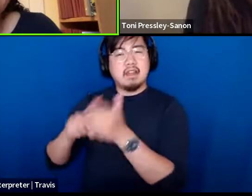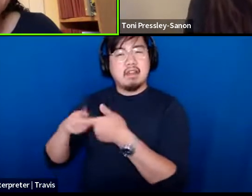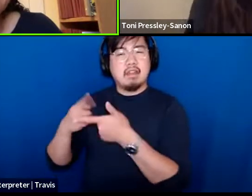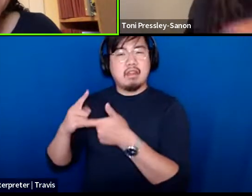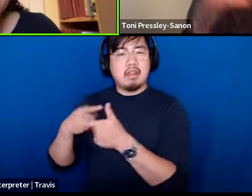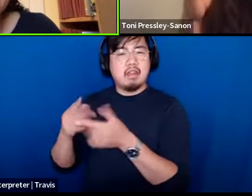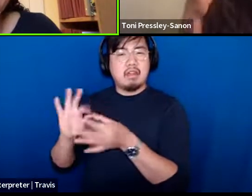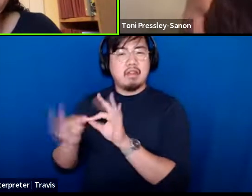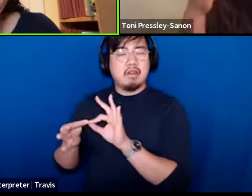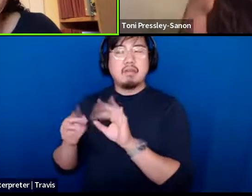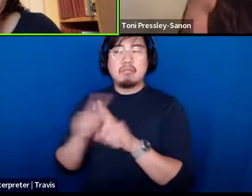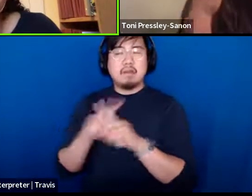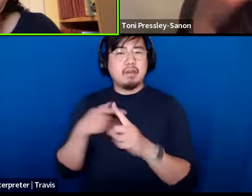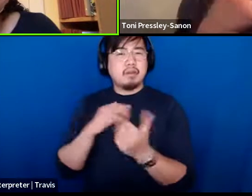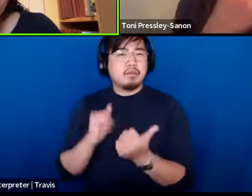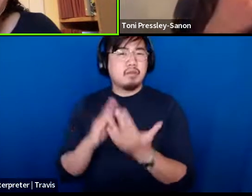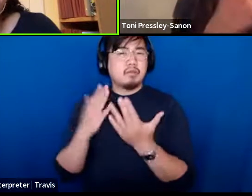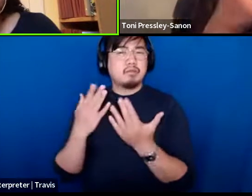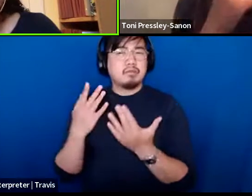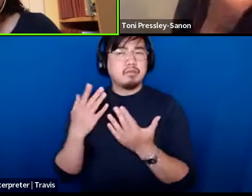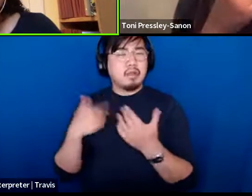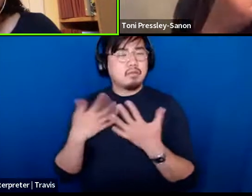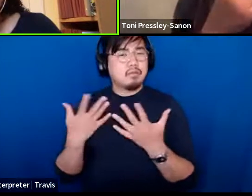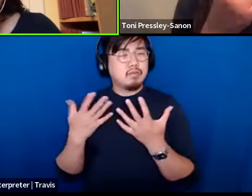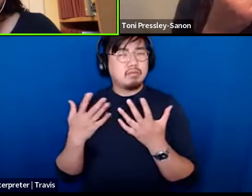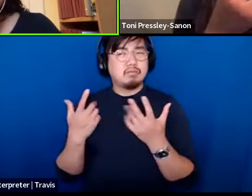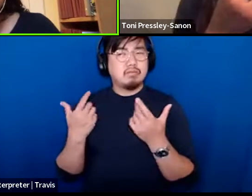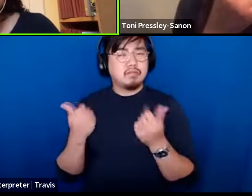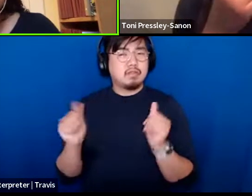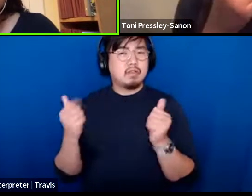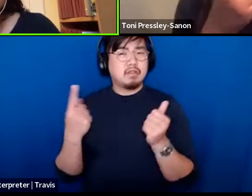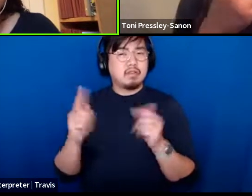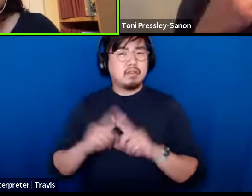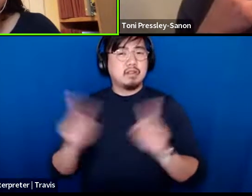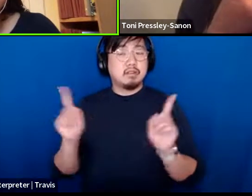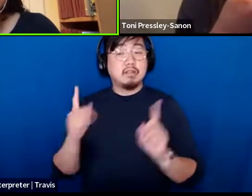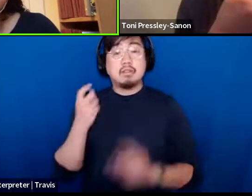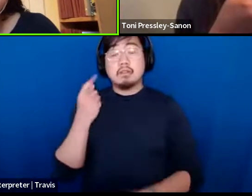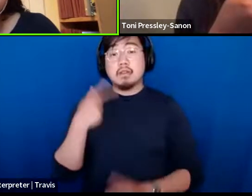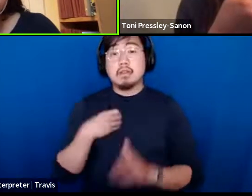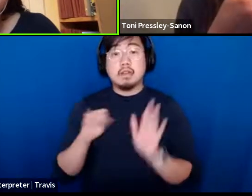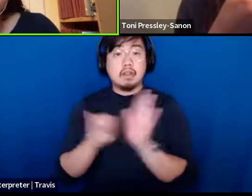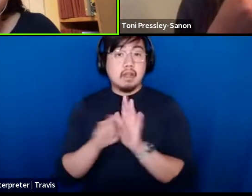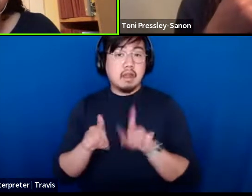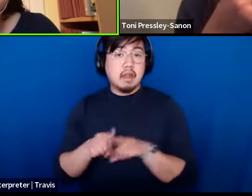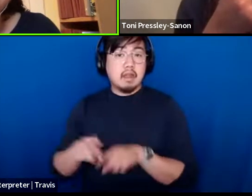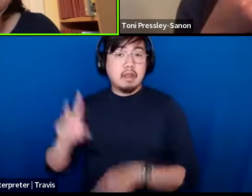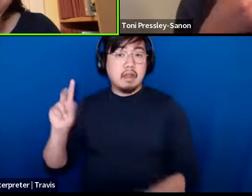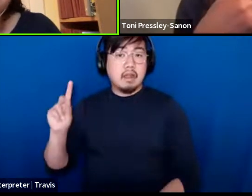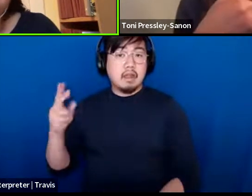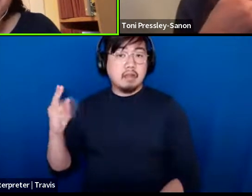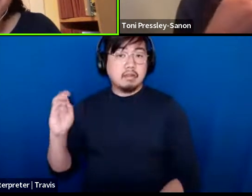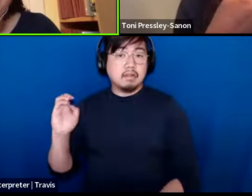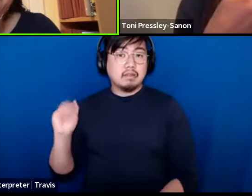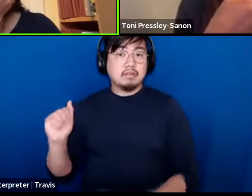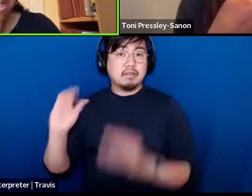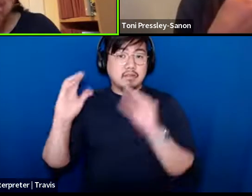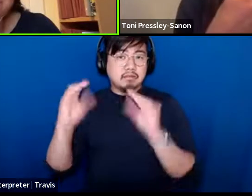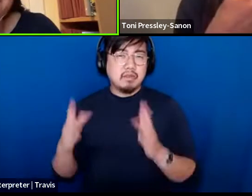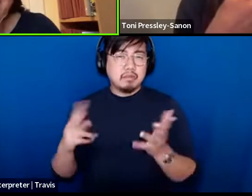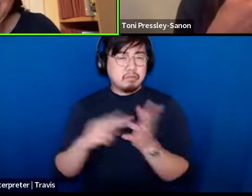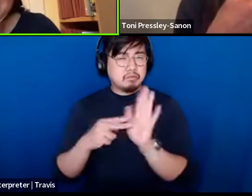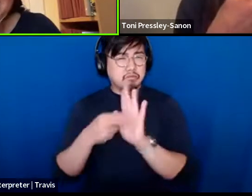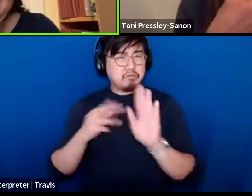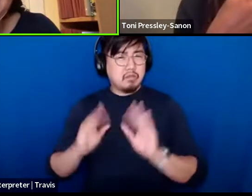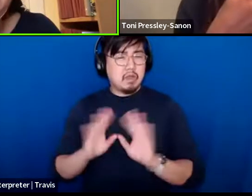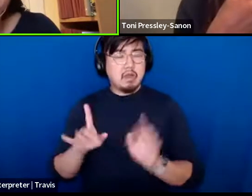something else. And I also do not self-identify as a Dharma teacher in a kind of explicit way. I have taught